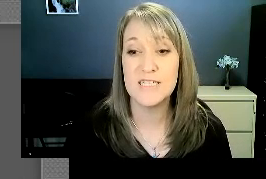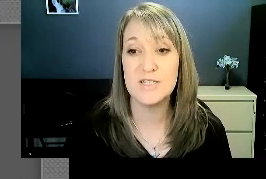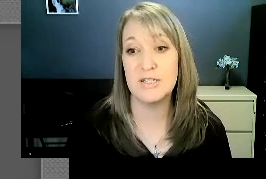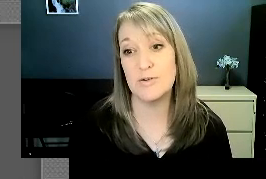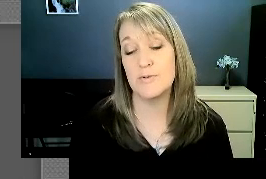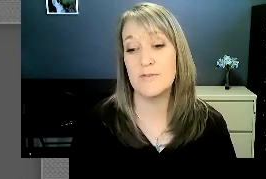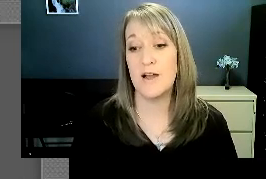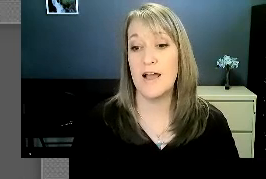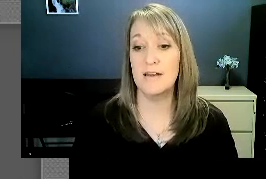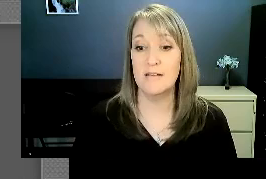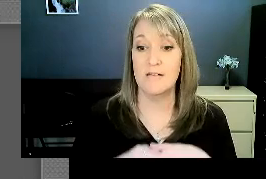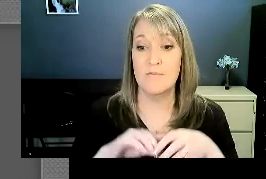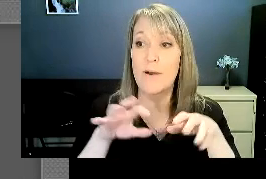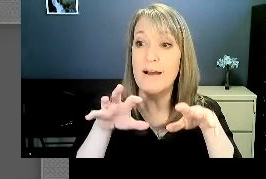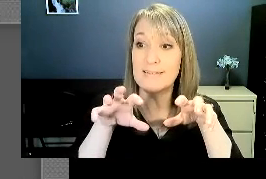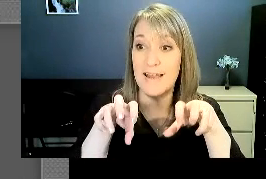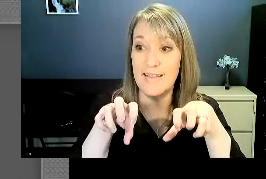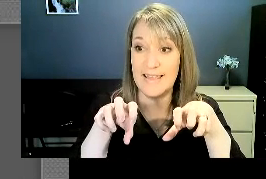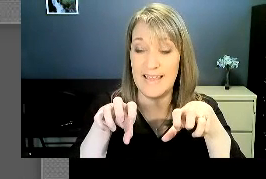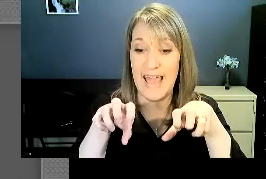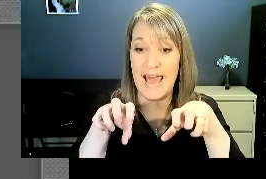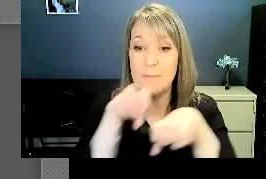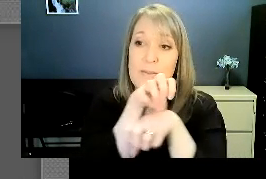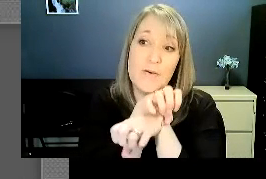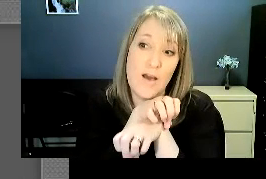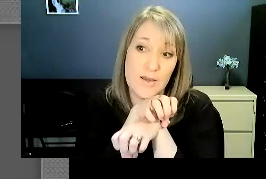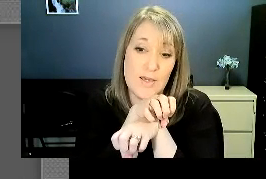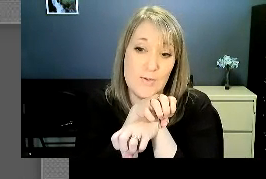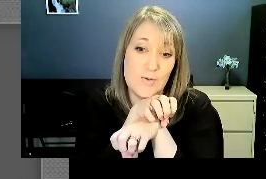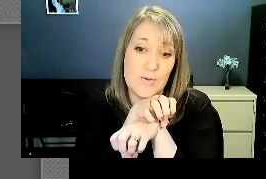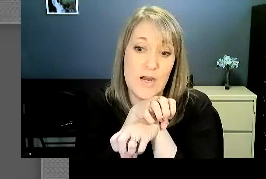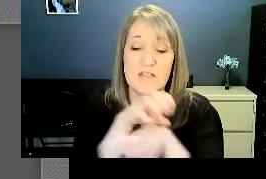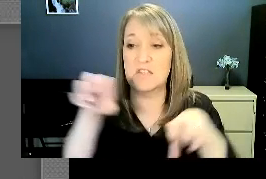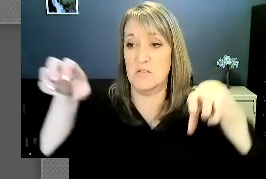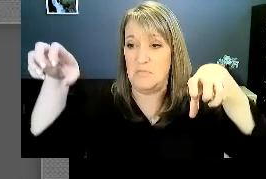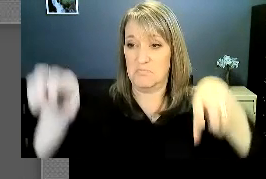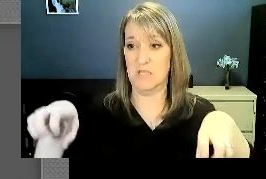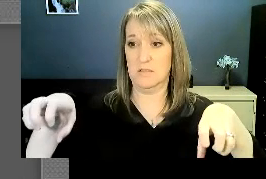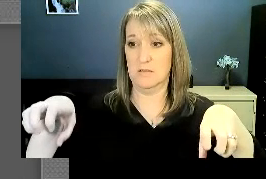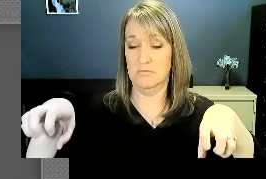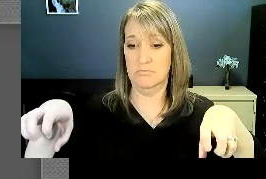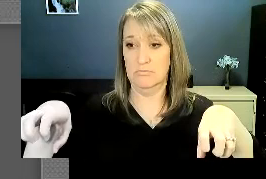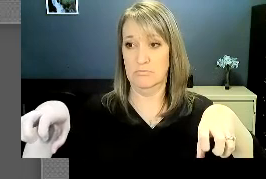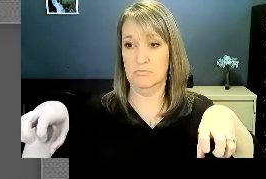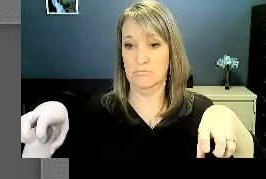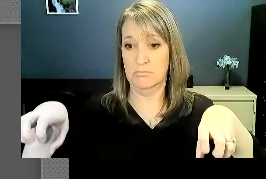So what did you do? We've got paws kind of like the cat, but they're not cute and crossed. They're like